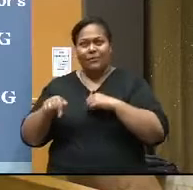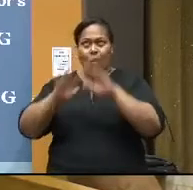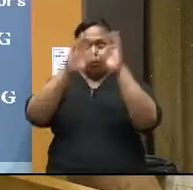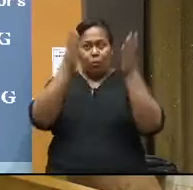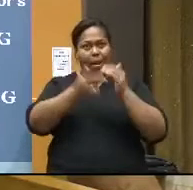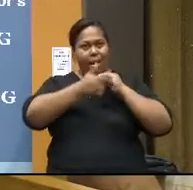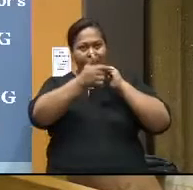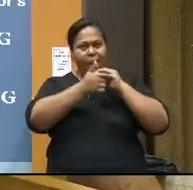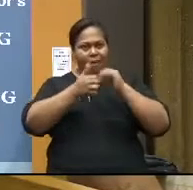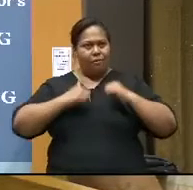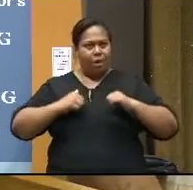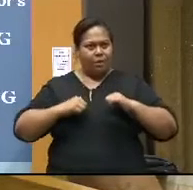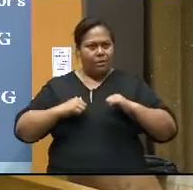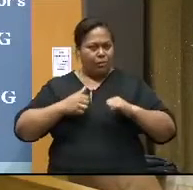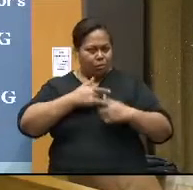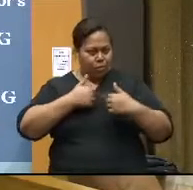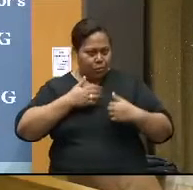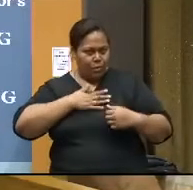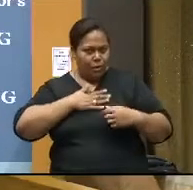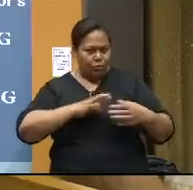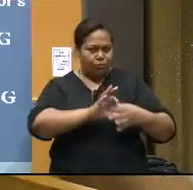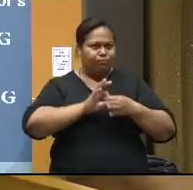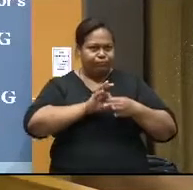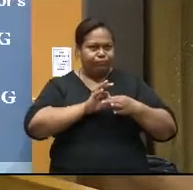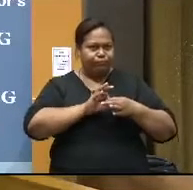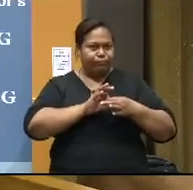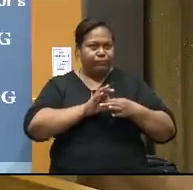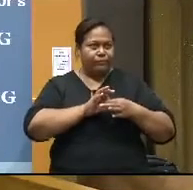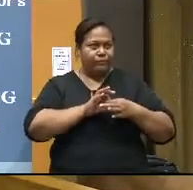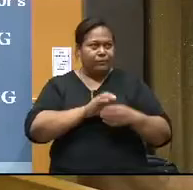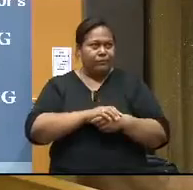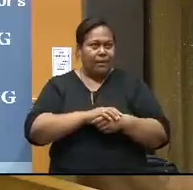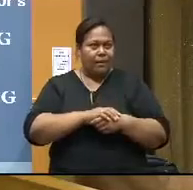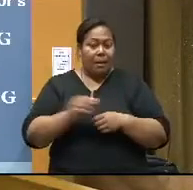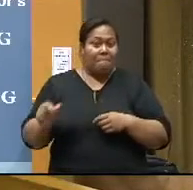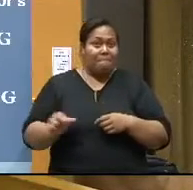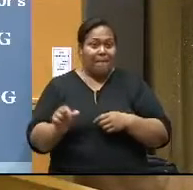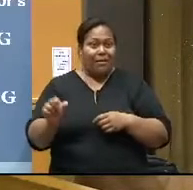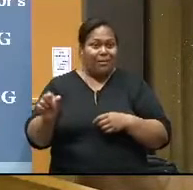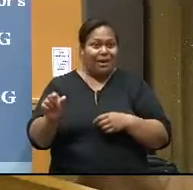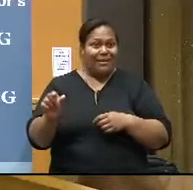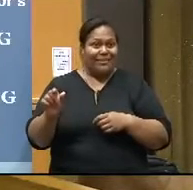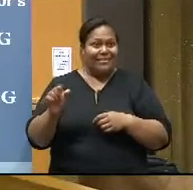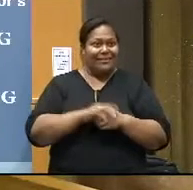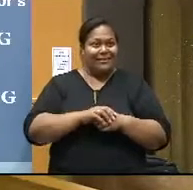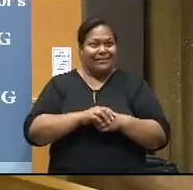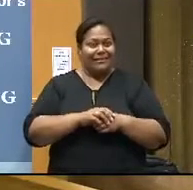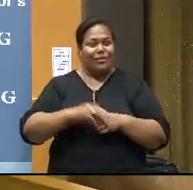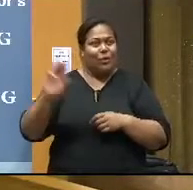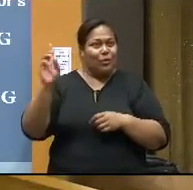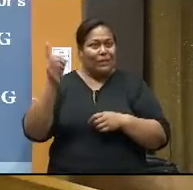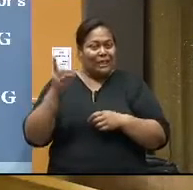and curriculum. And we want to strengthen pathways from pre-degree and sub-degree to our undergraduate